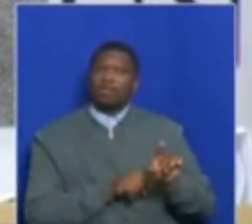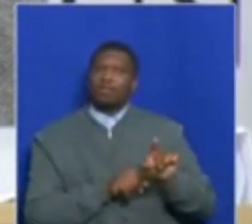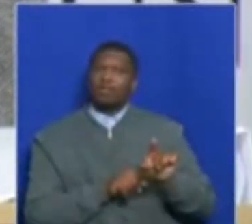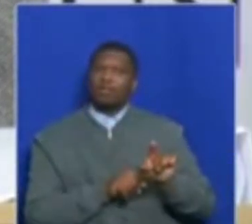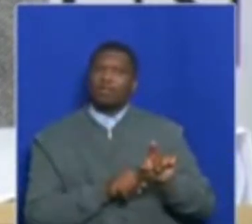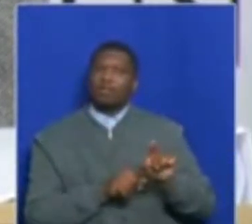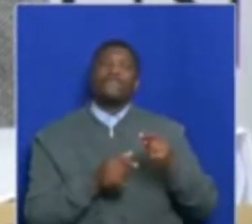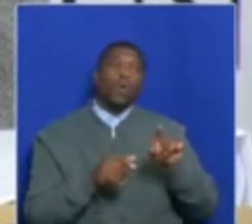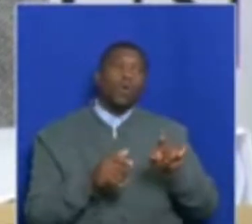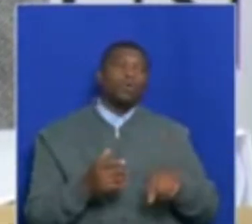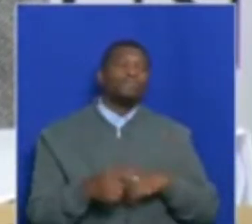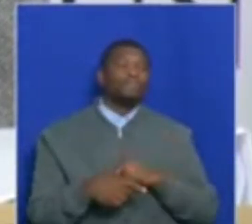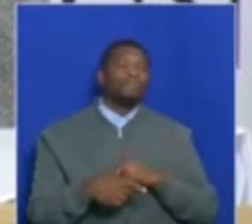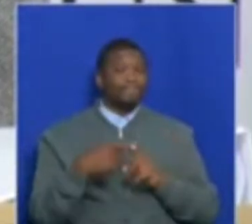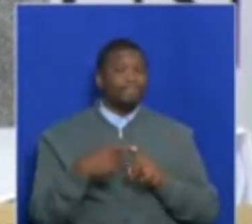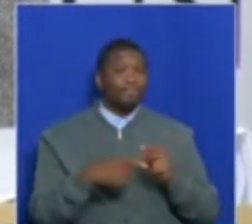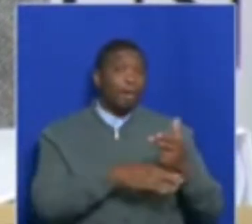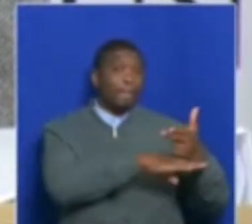They failed to do